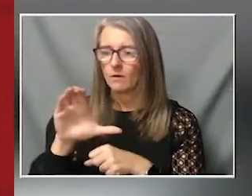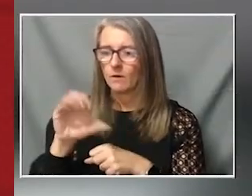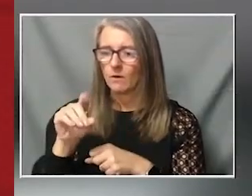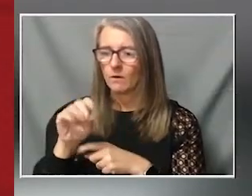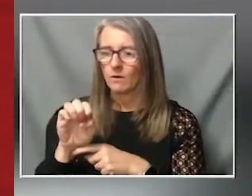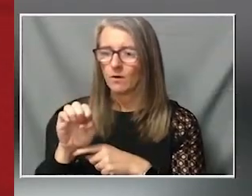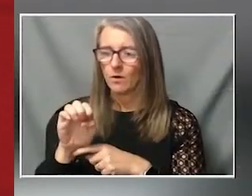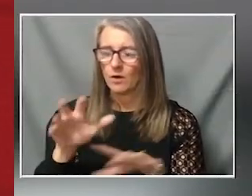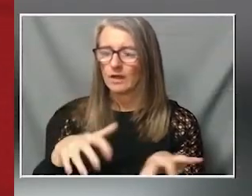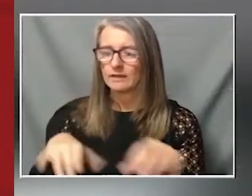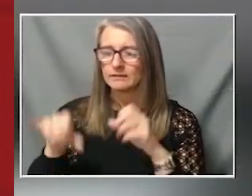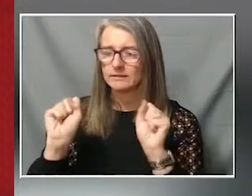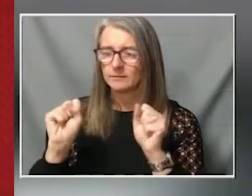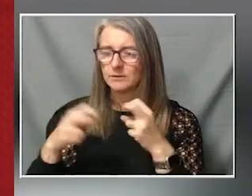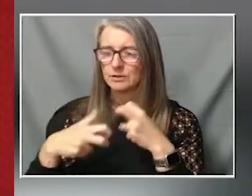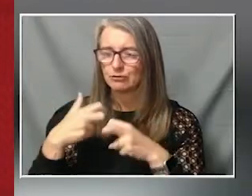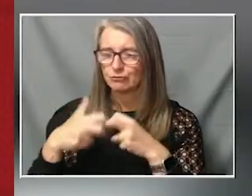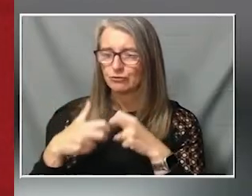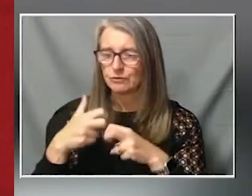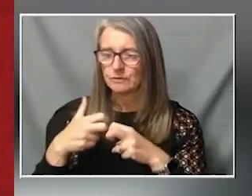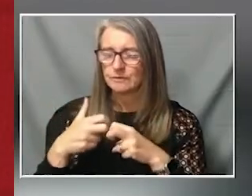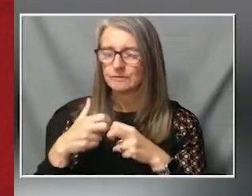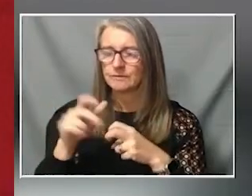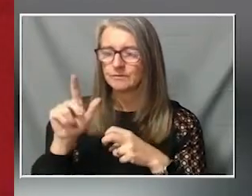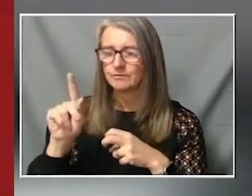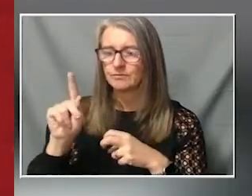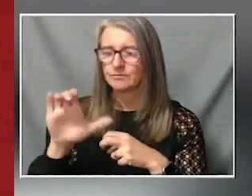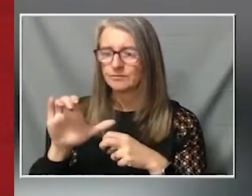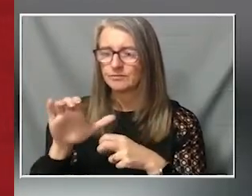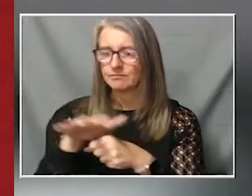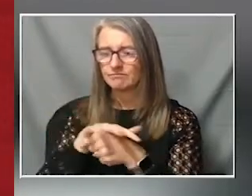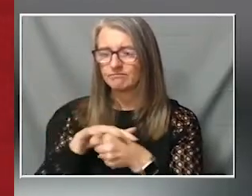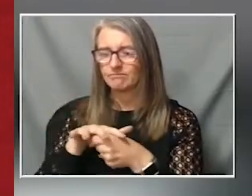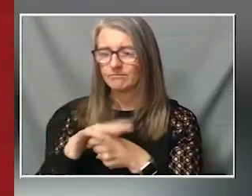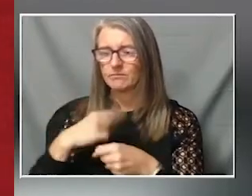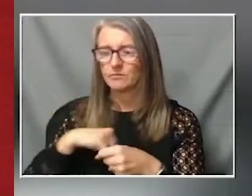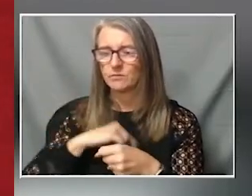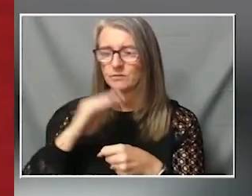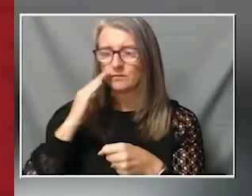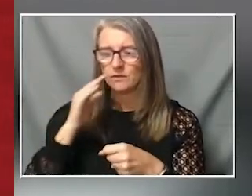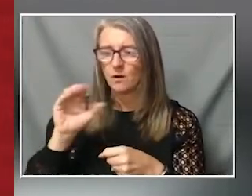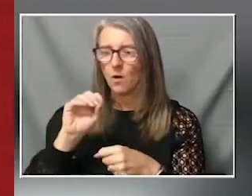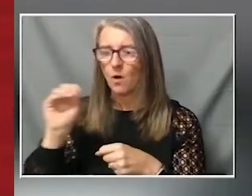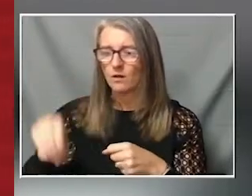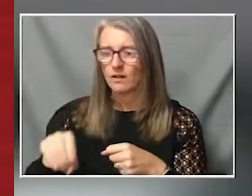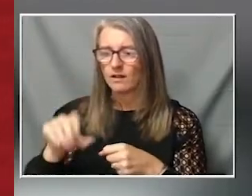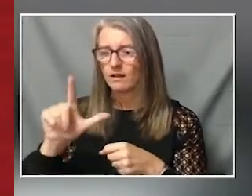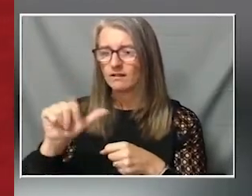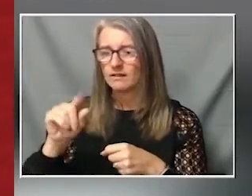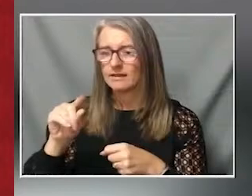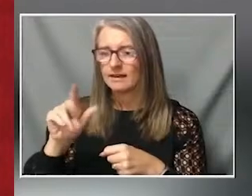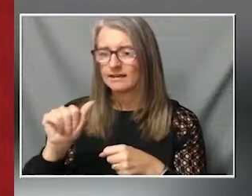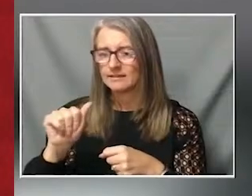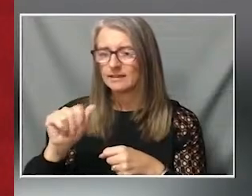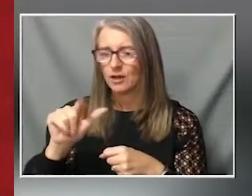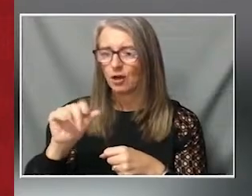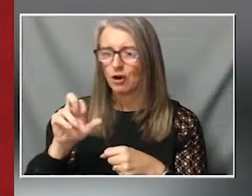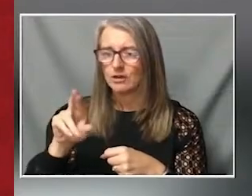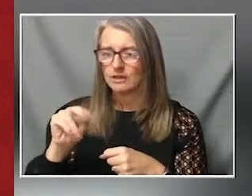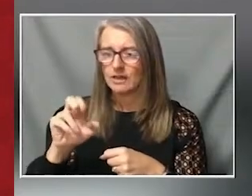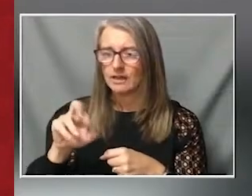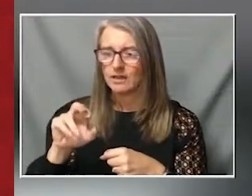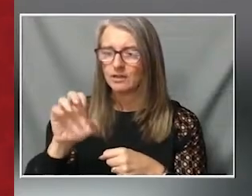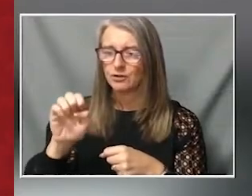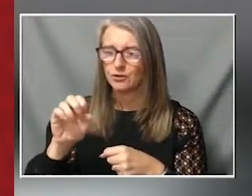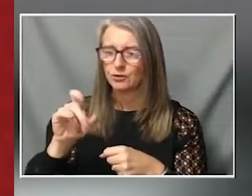local code adoption issue. In the Kansas City metropolitan area, we know that Olathe, Lenexa, Gardner, DeSoto,